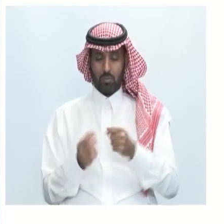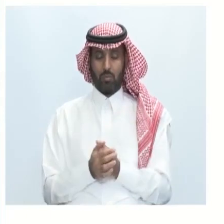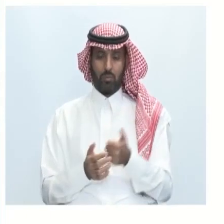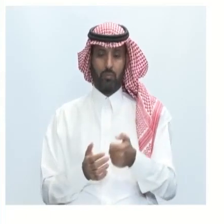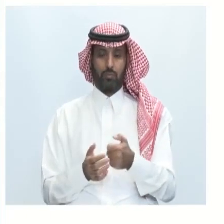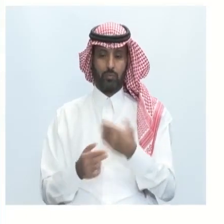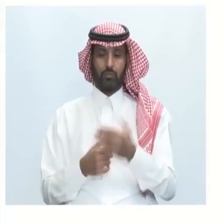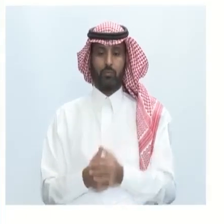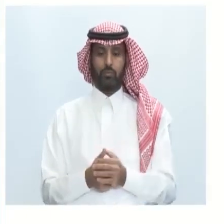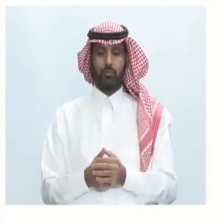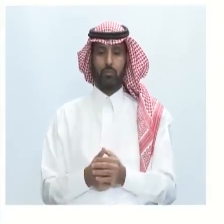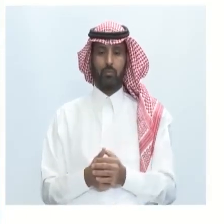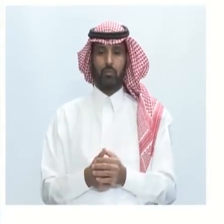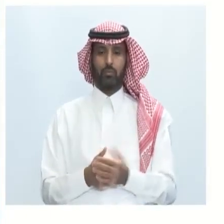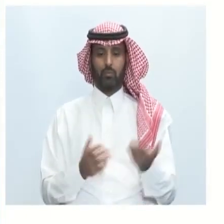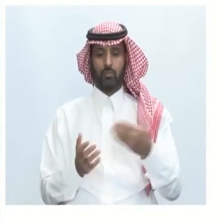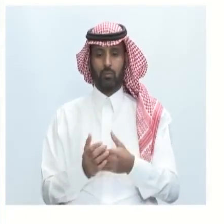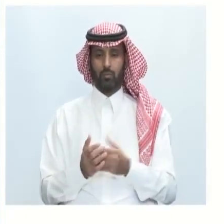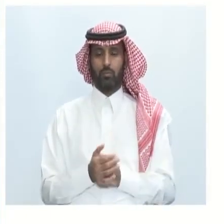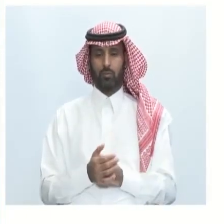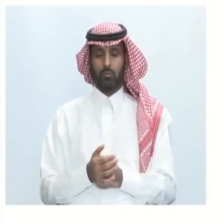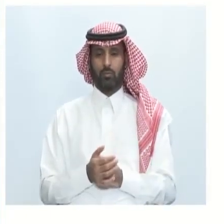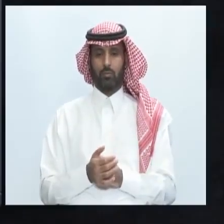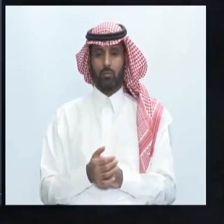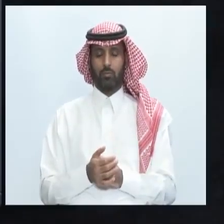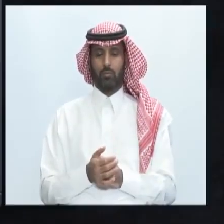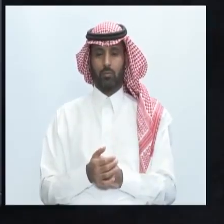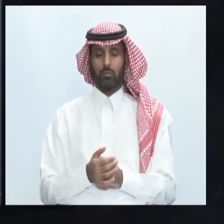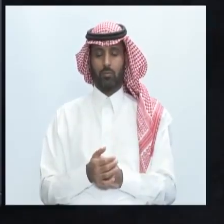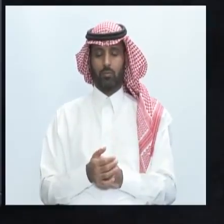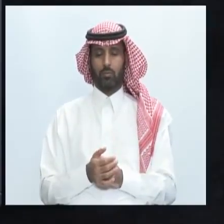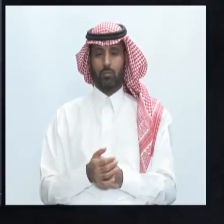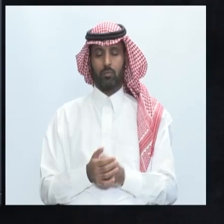really high number. And with that, we reach the end of this lesson. See you